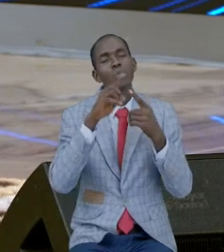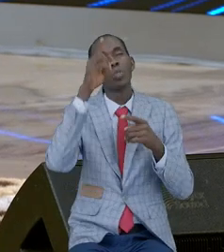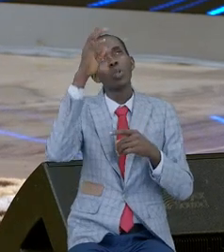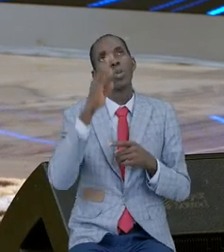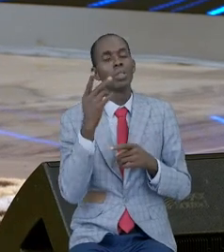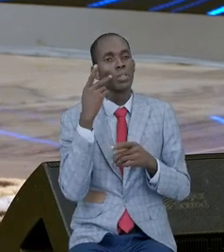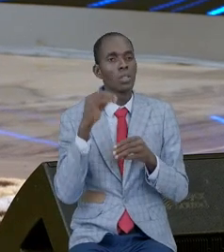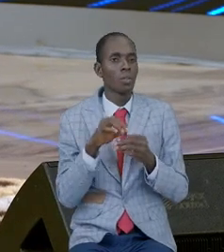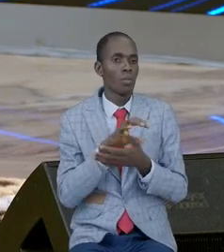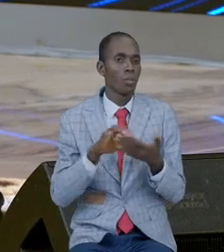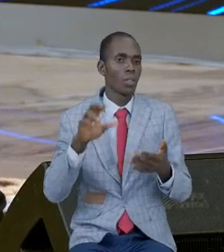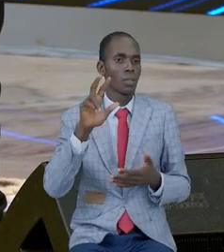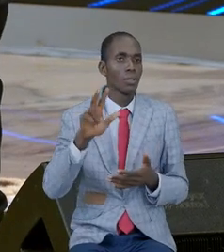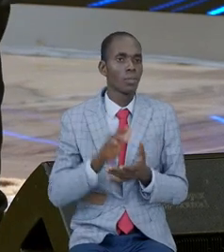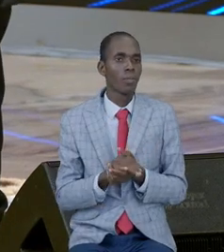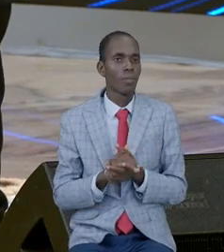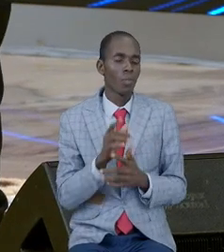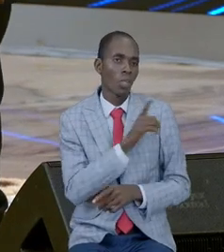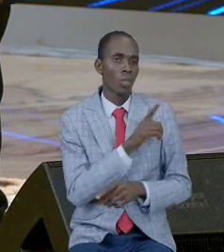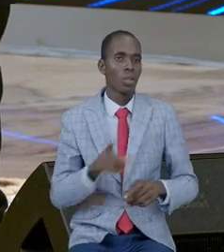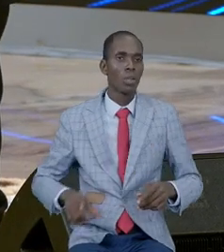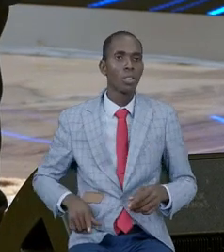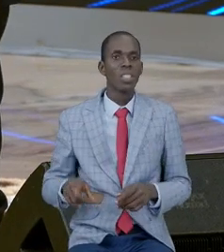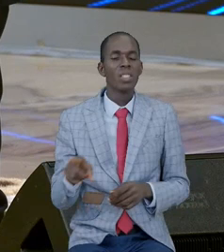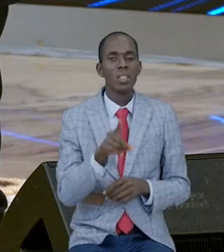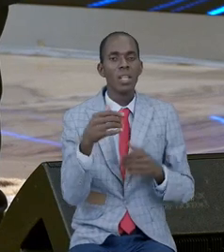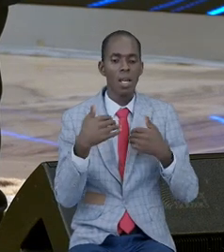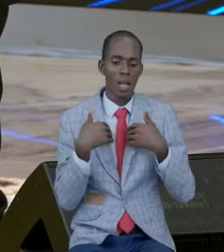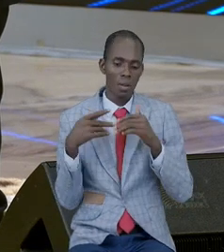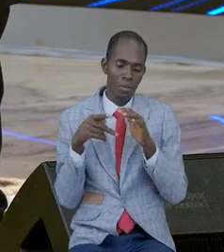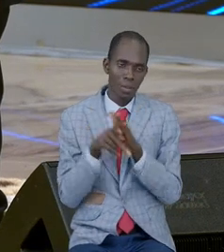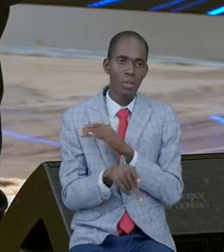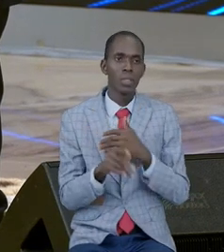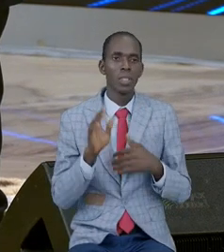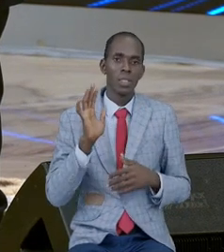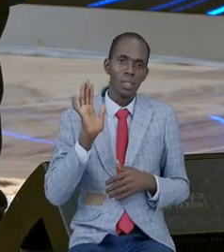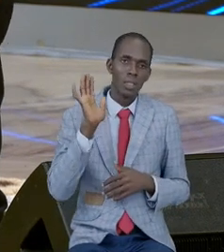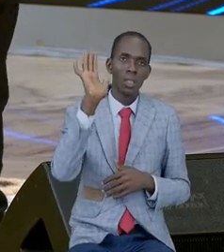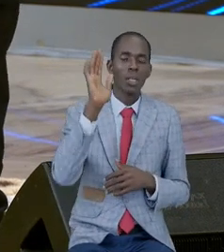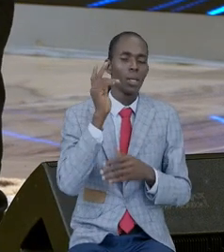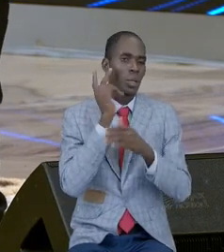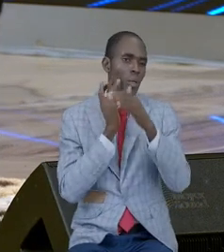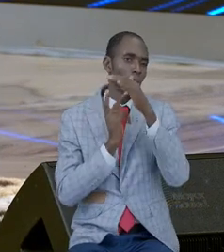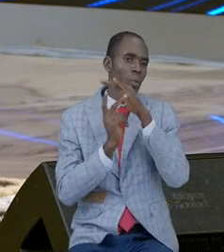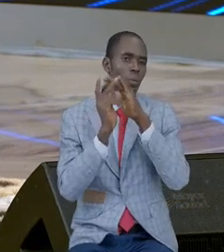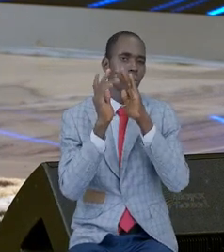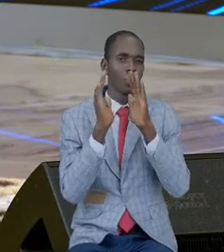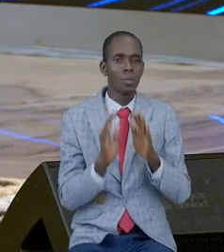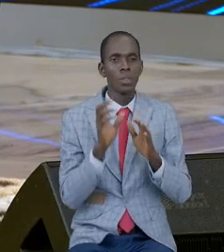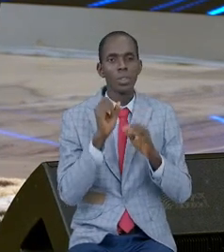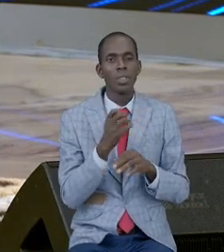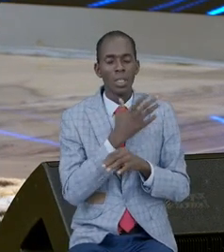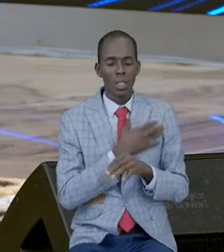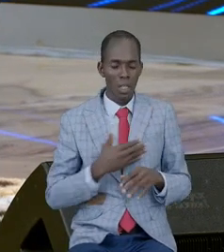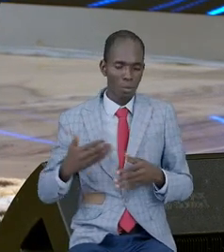3 lord they are killed by prophets and deep down